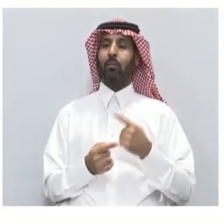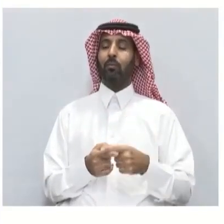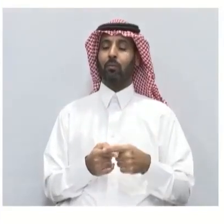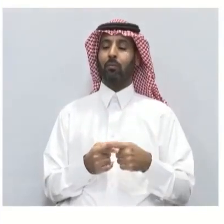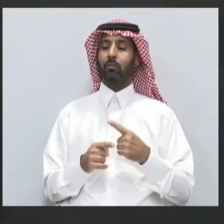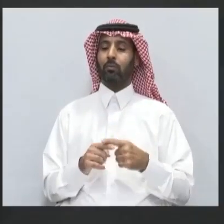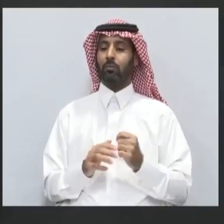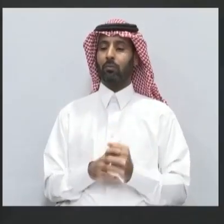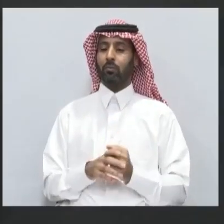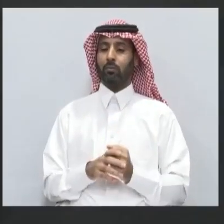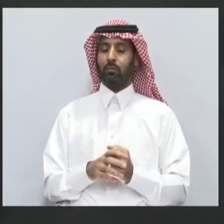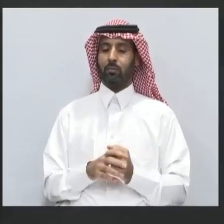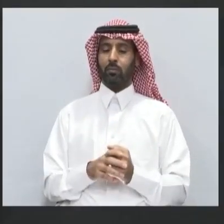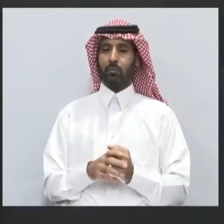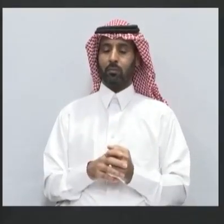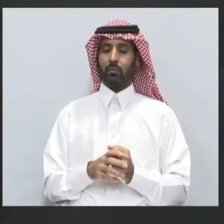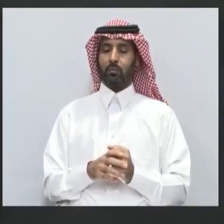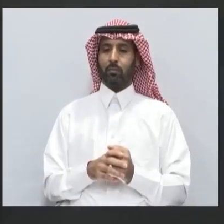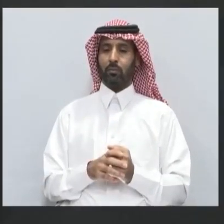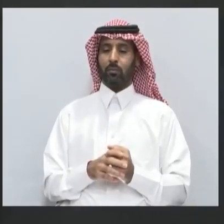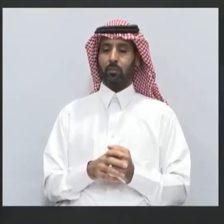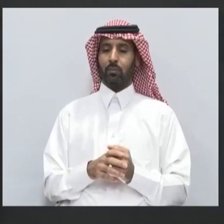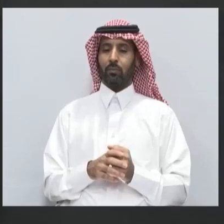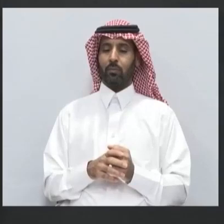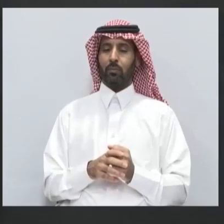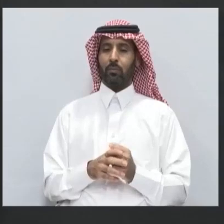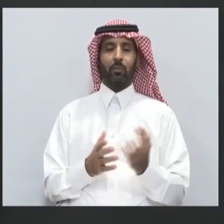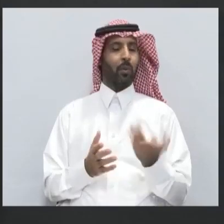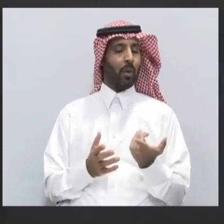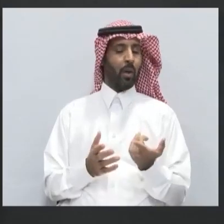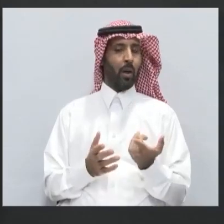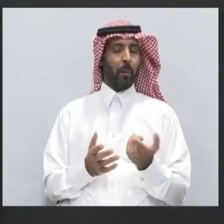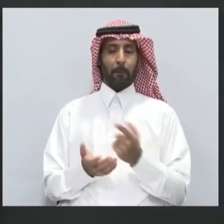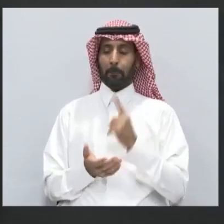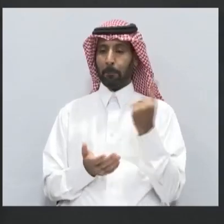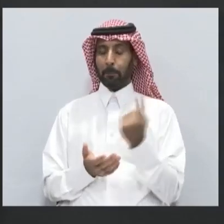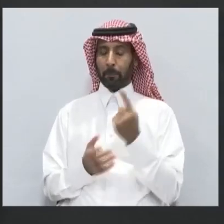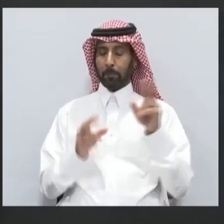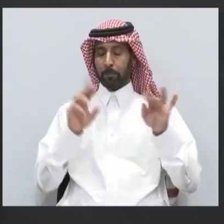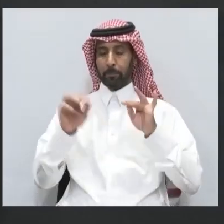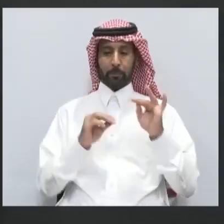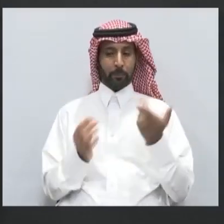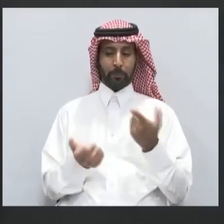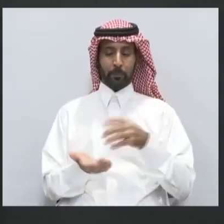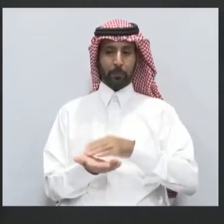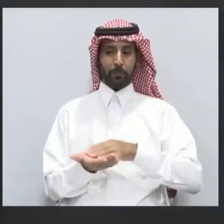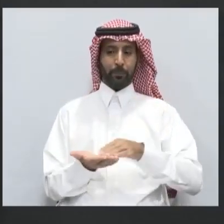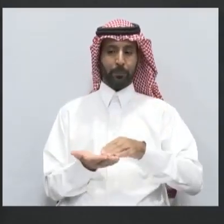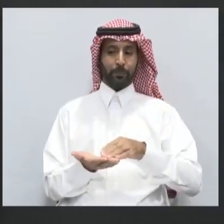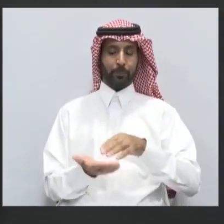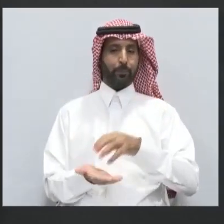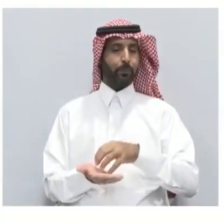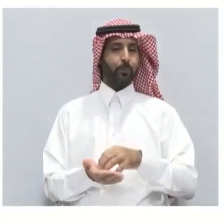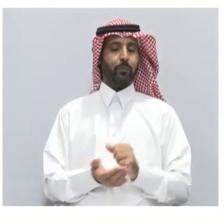signs his own name. So where does the story take place? Here are